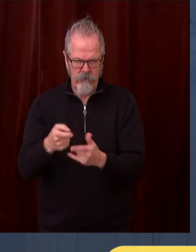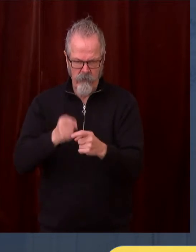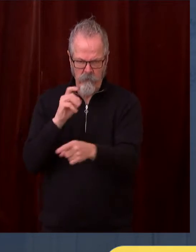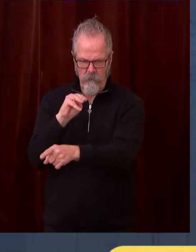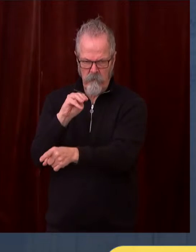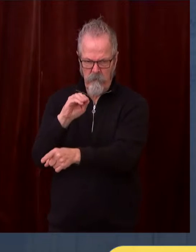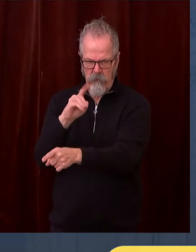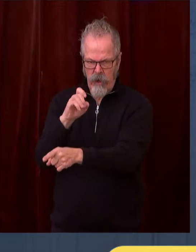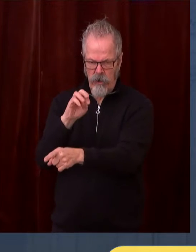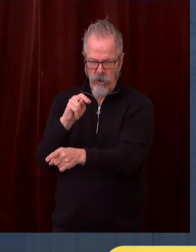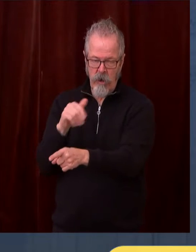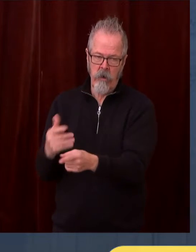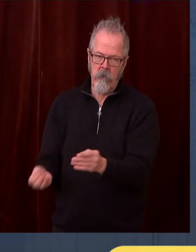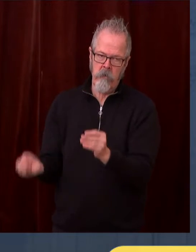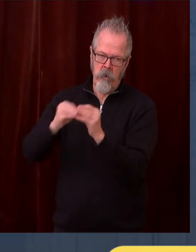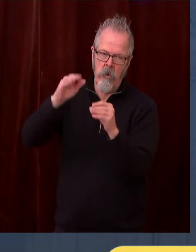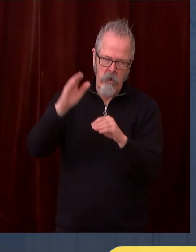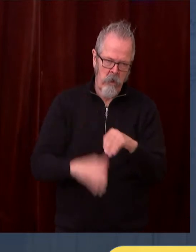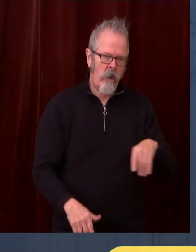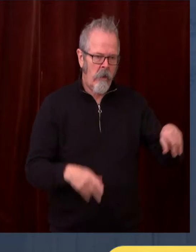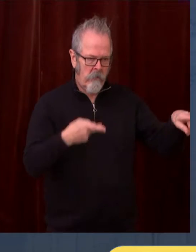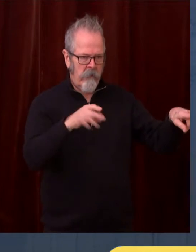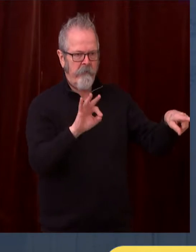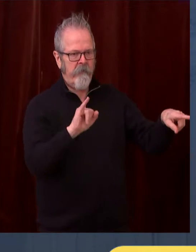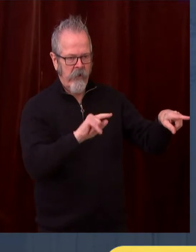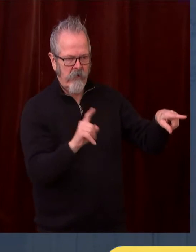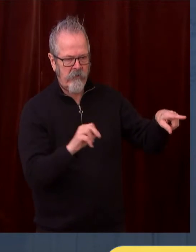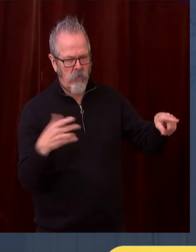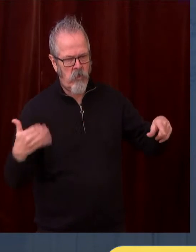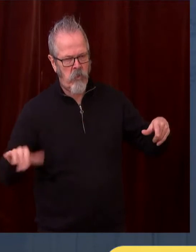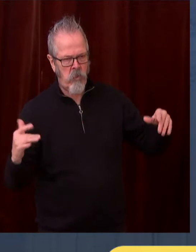that vaccine to a much broader reach across the state.